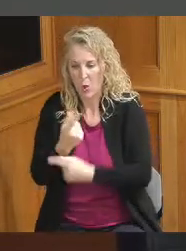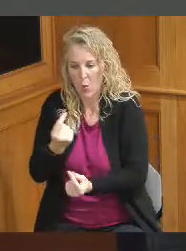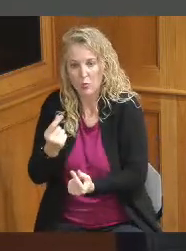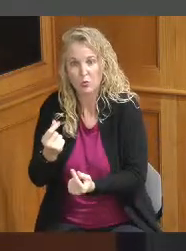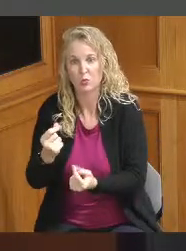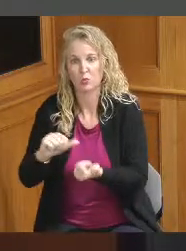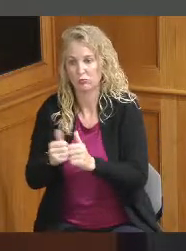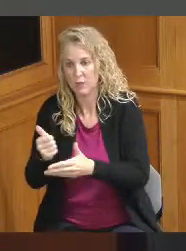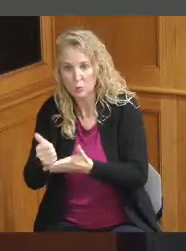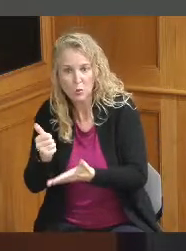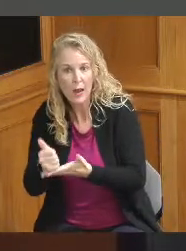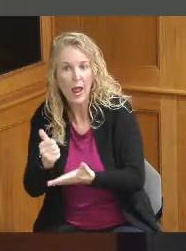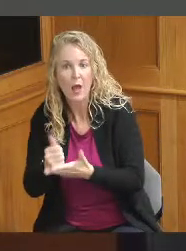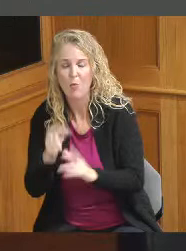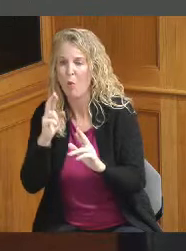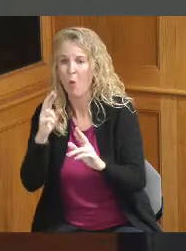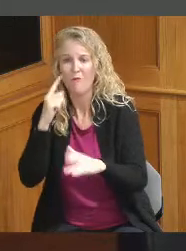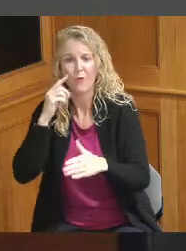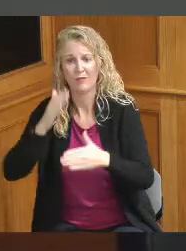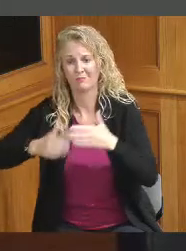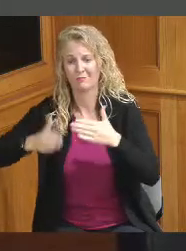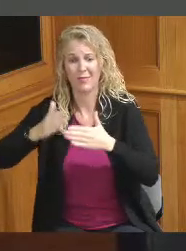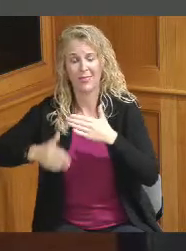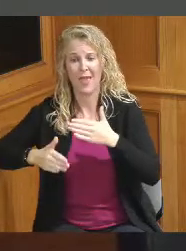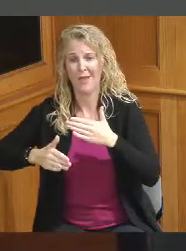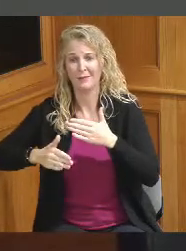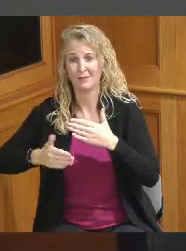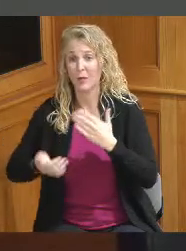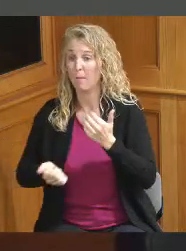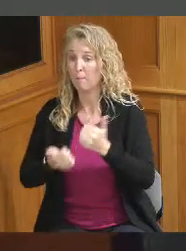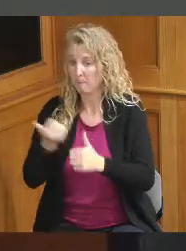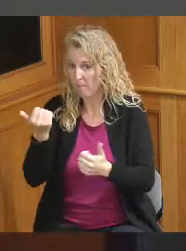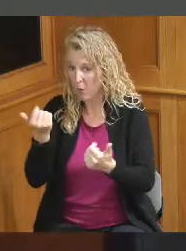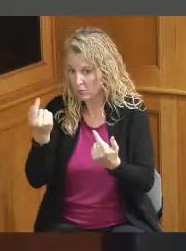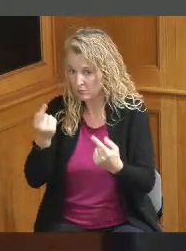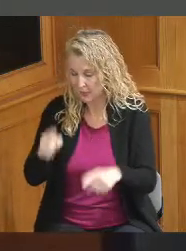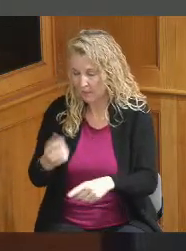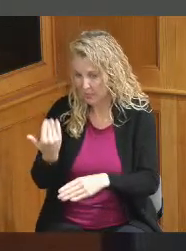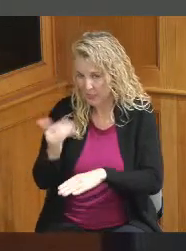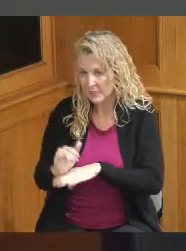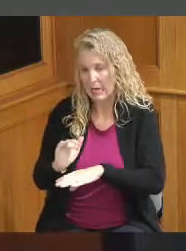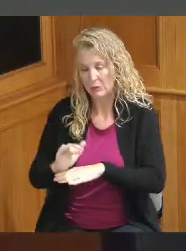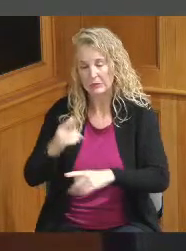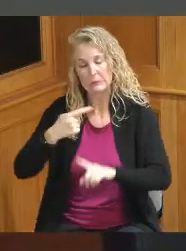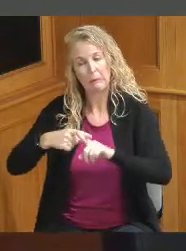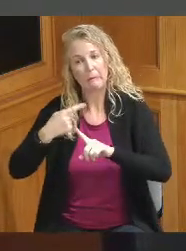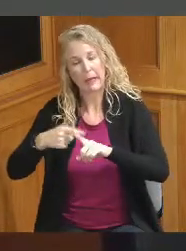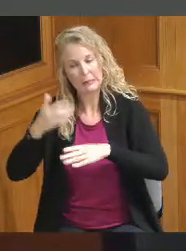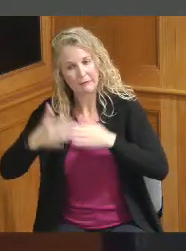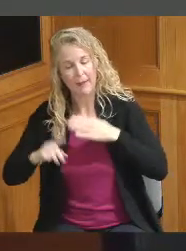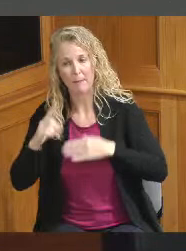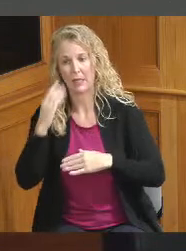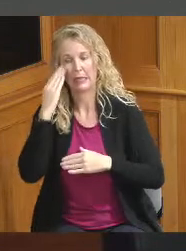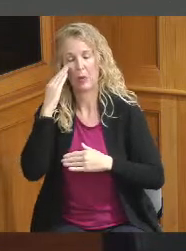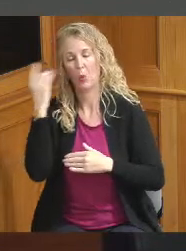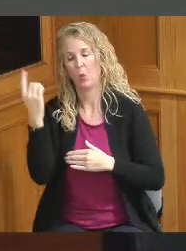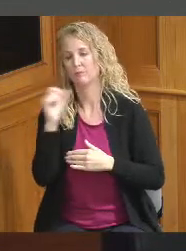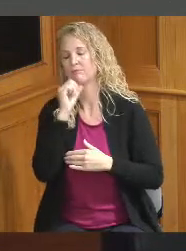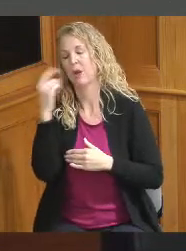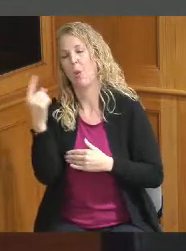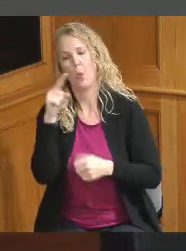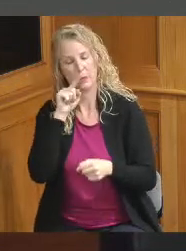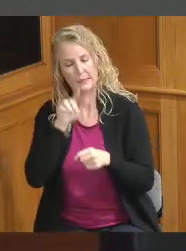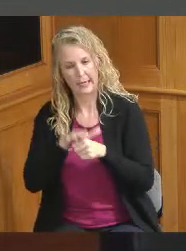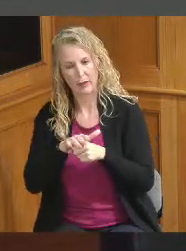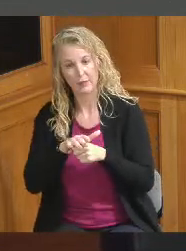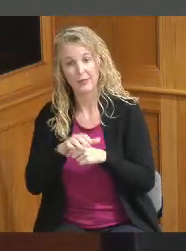best possible conclusion. And fortunately, most of what we heard last night did have good conclusions, but we know that's not always the case.